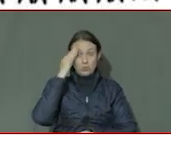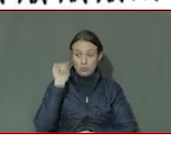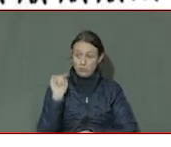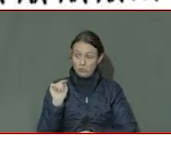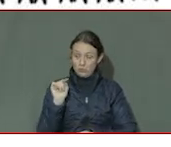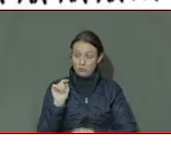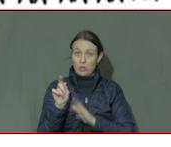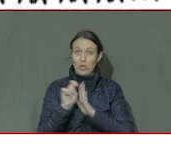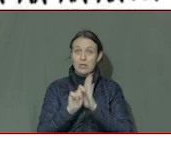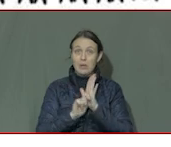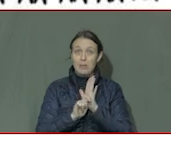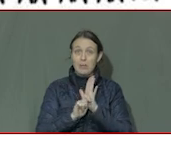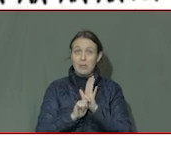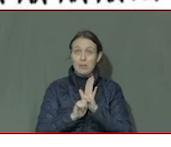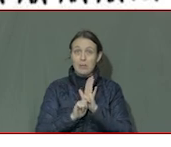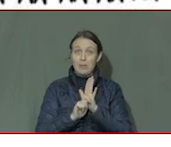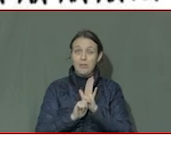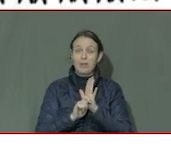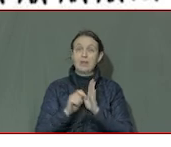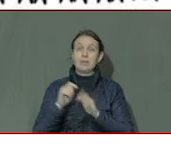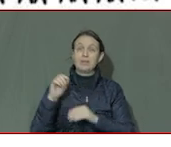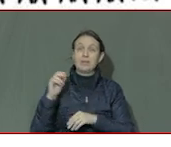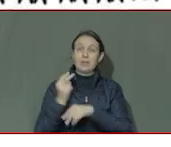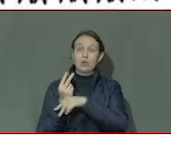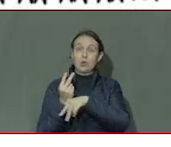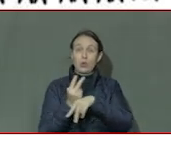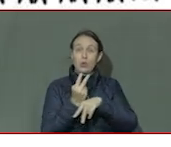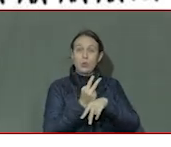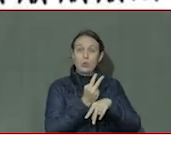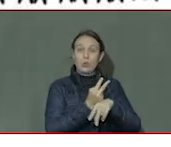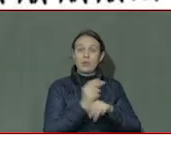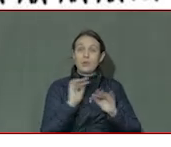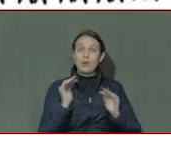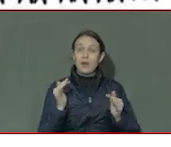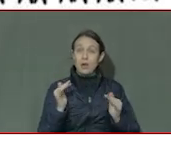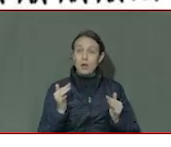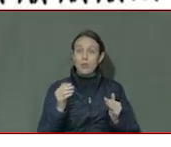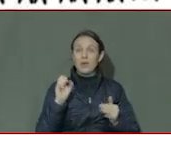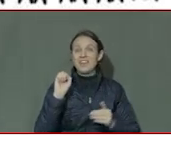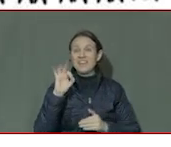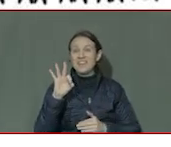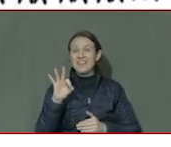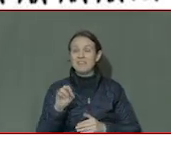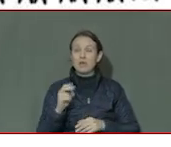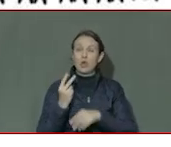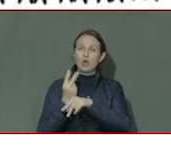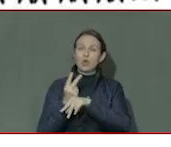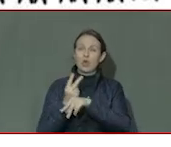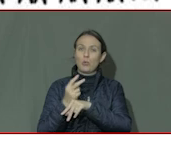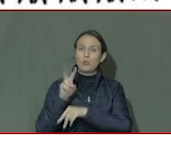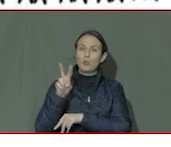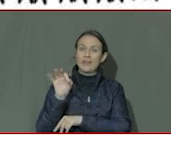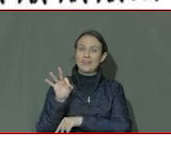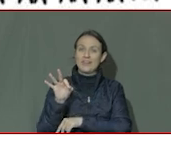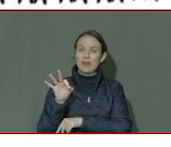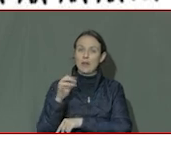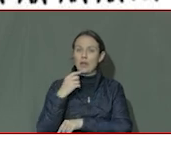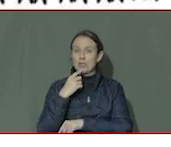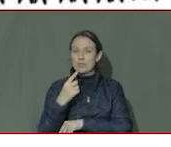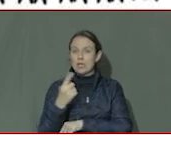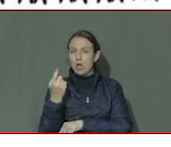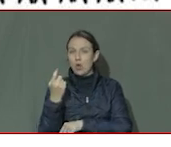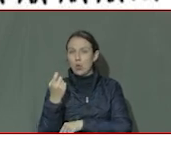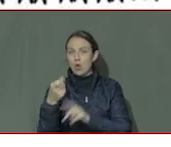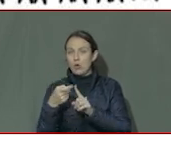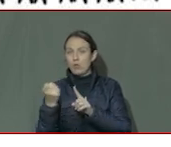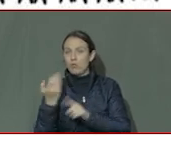The origin of the chromosomes. If we have chromosome 23, we know that one chromosome is from the